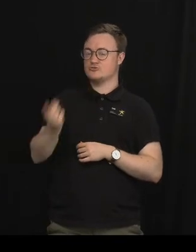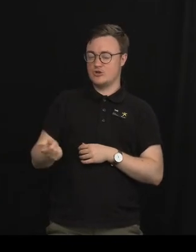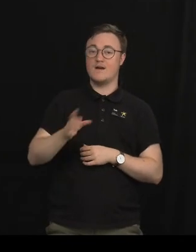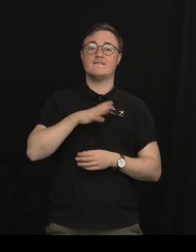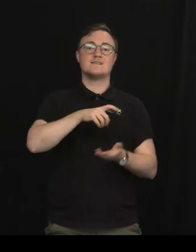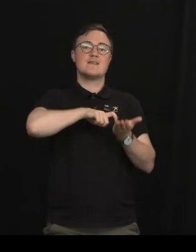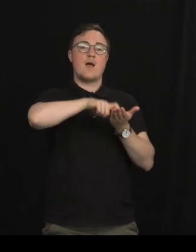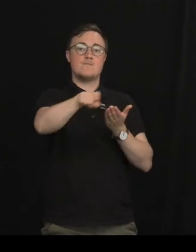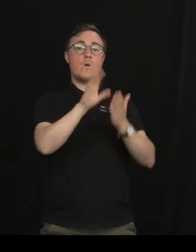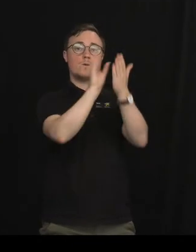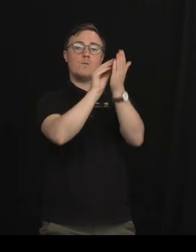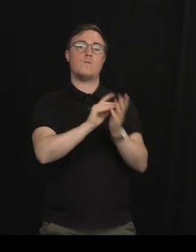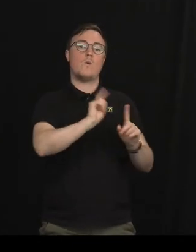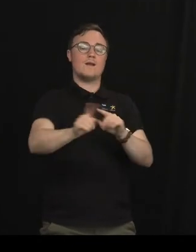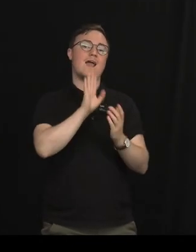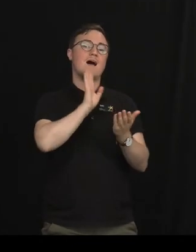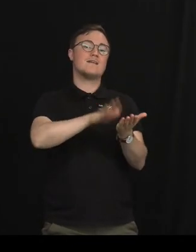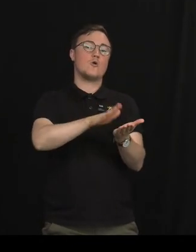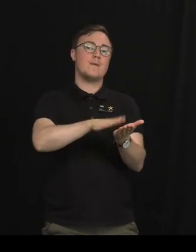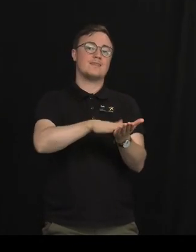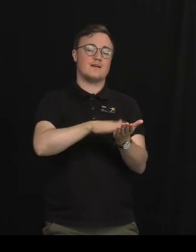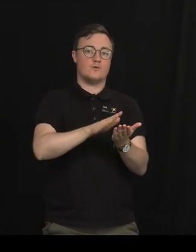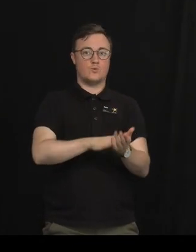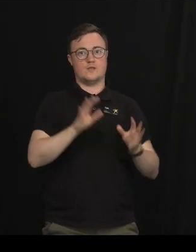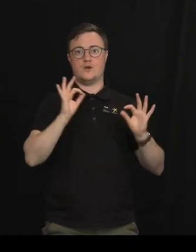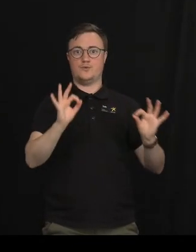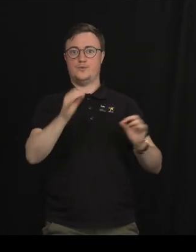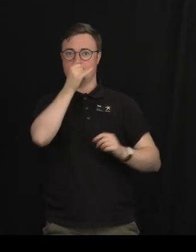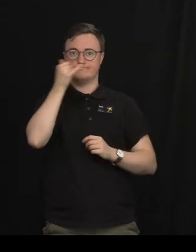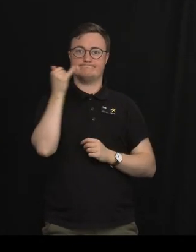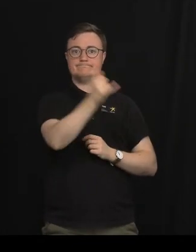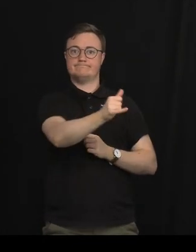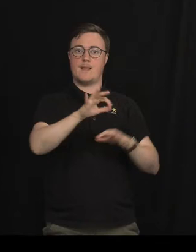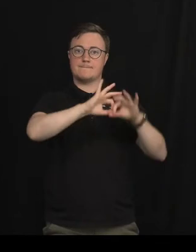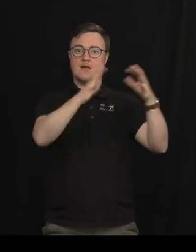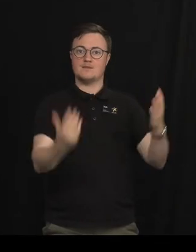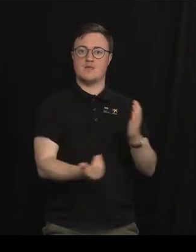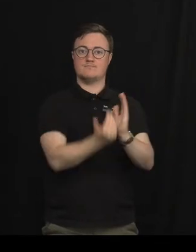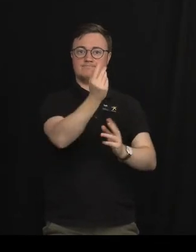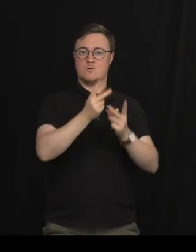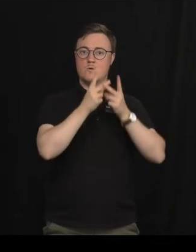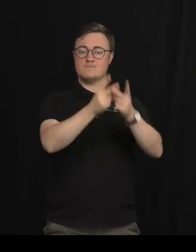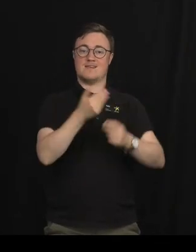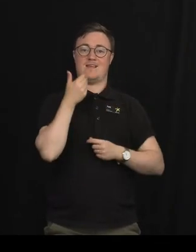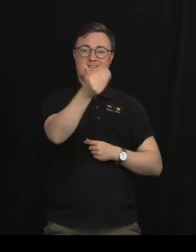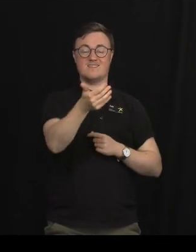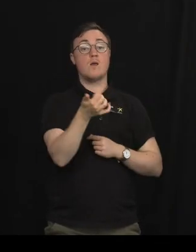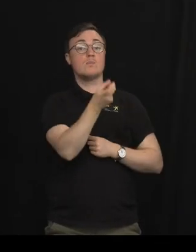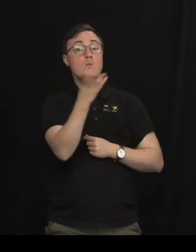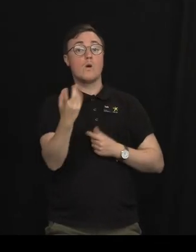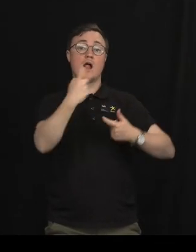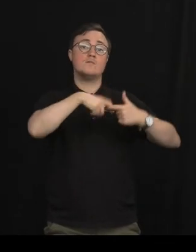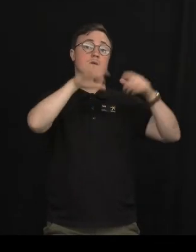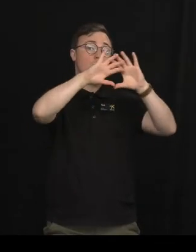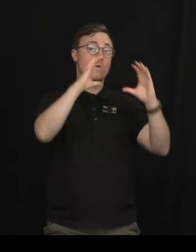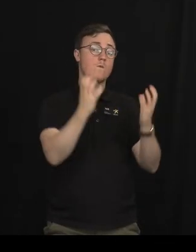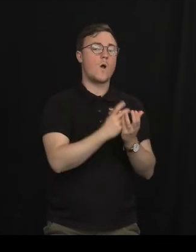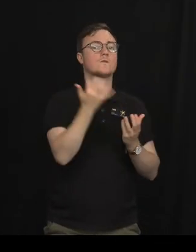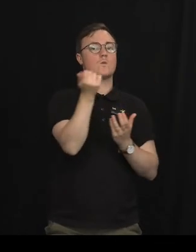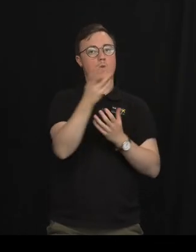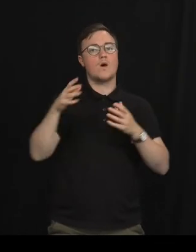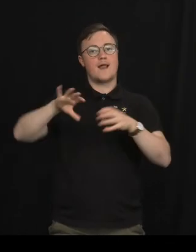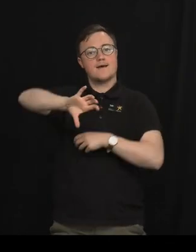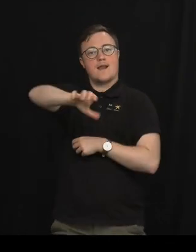number of recommendations on how to prevent future pandemics. And some were global mechanisms and some were national or